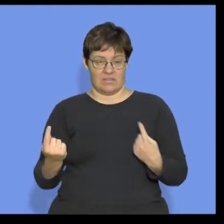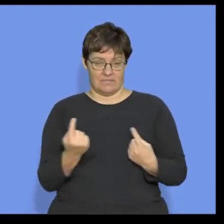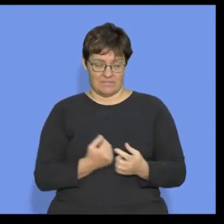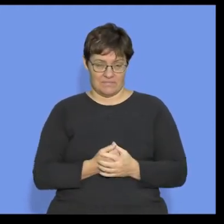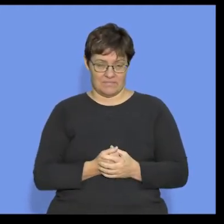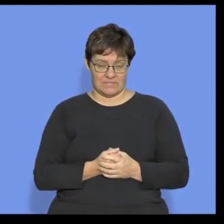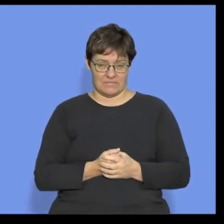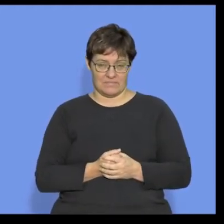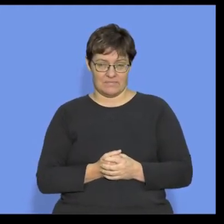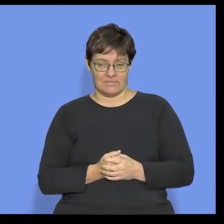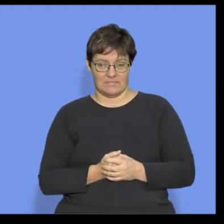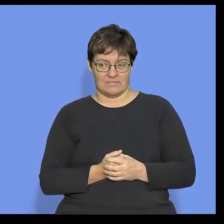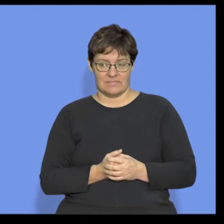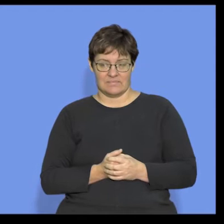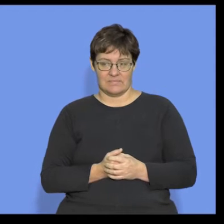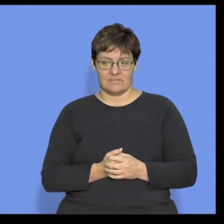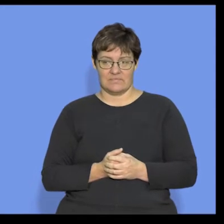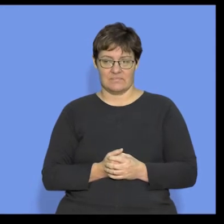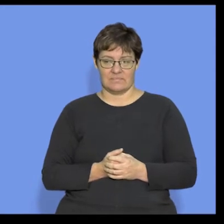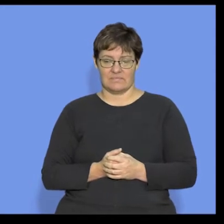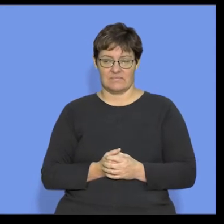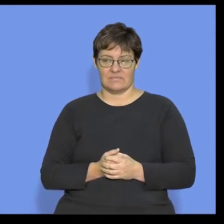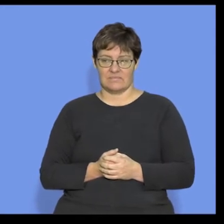Okay, let's look at what that looks like.